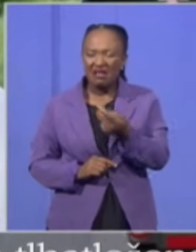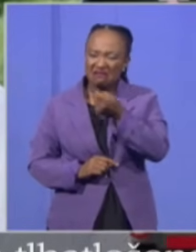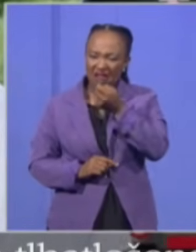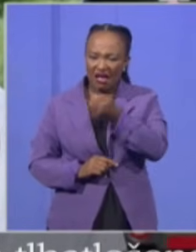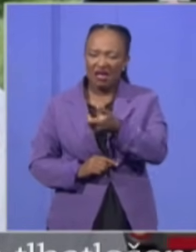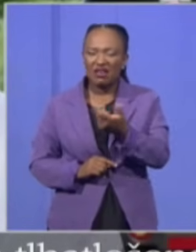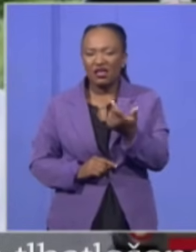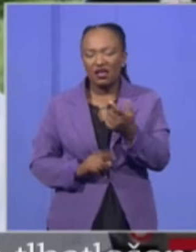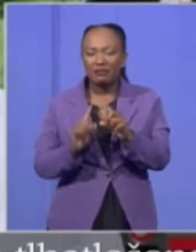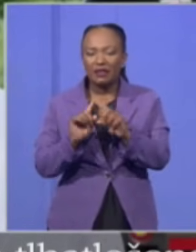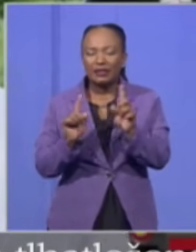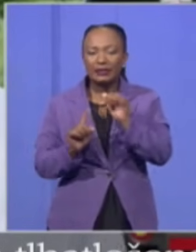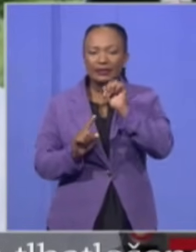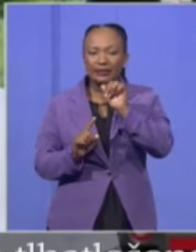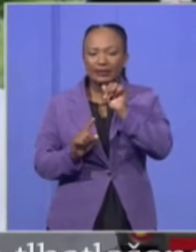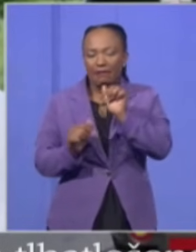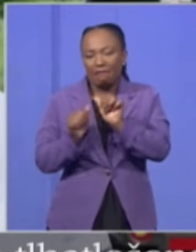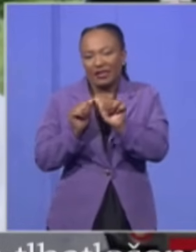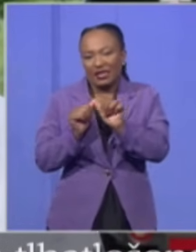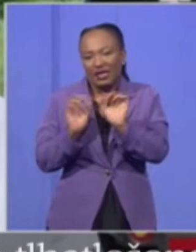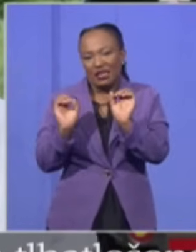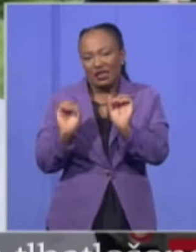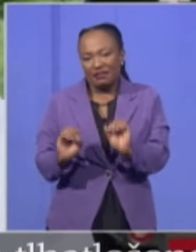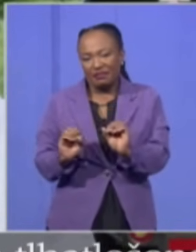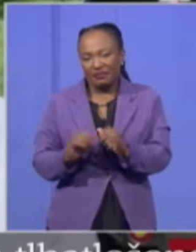mara right ya go tshwana sa thole next.